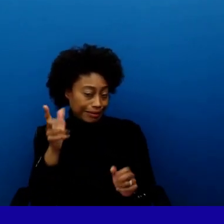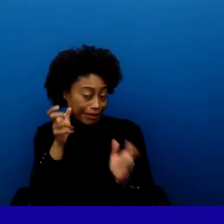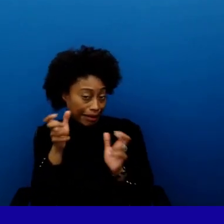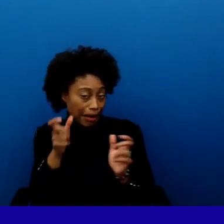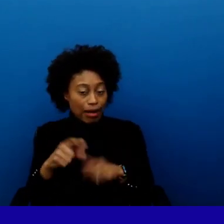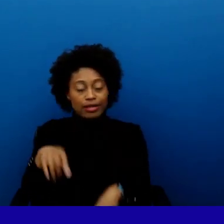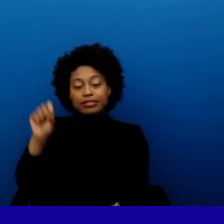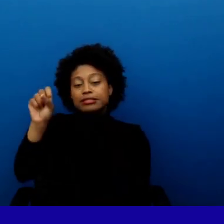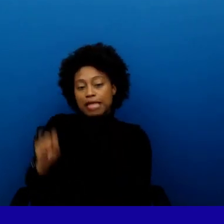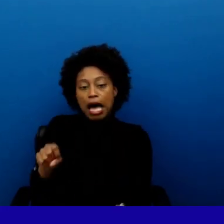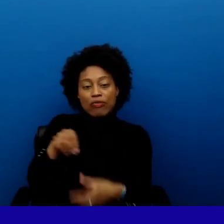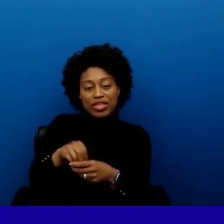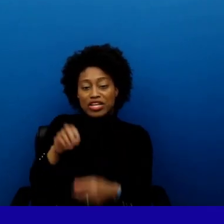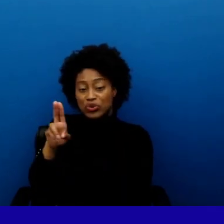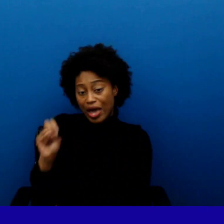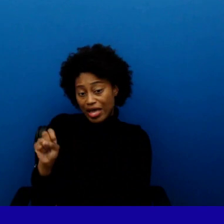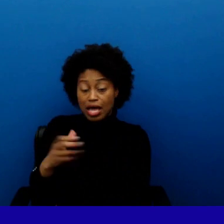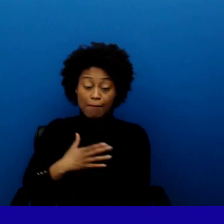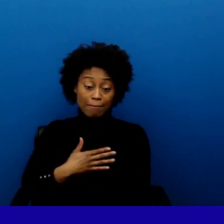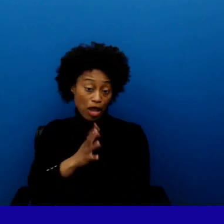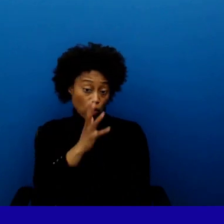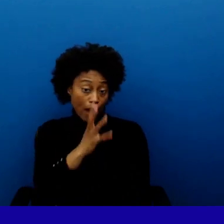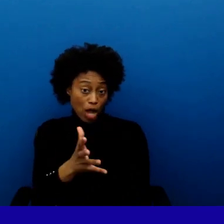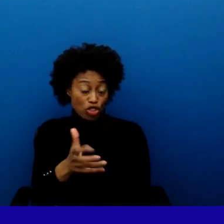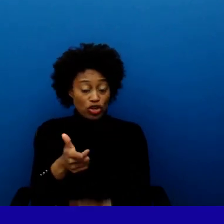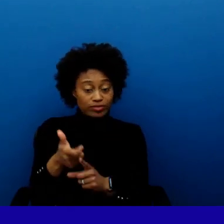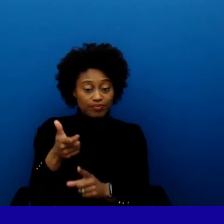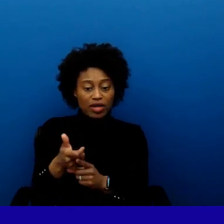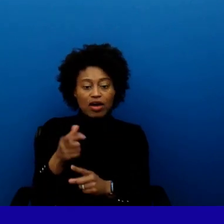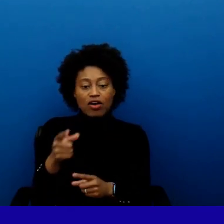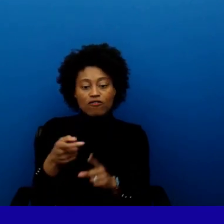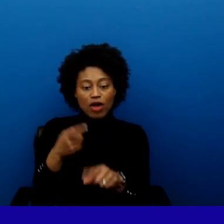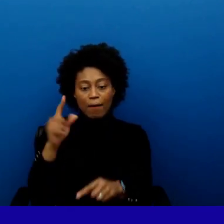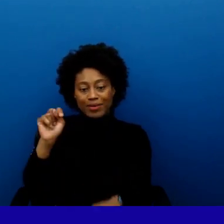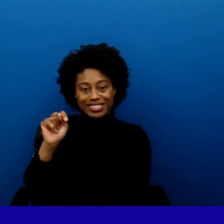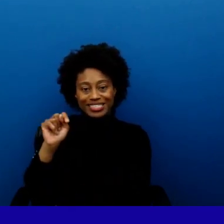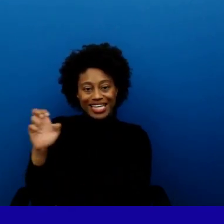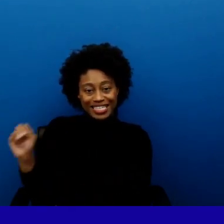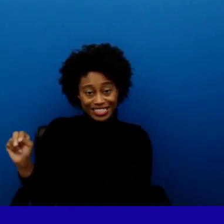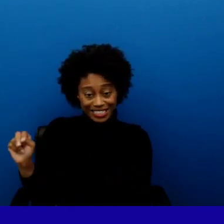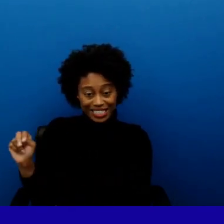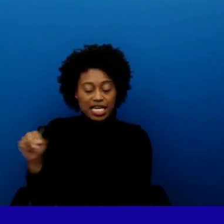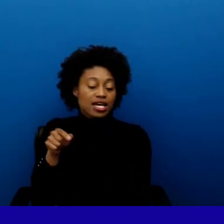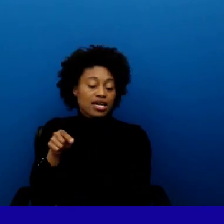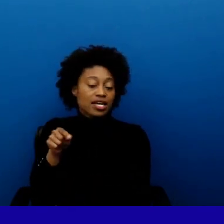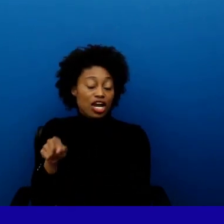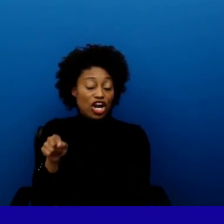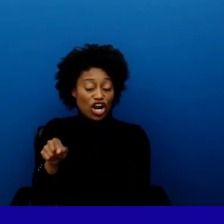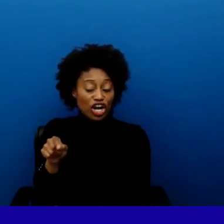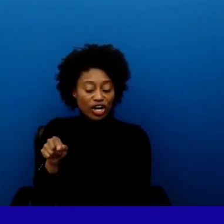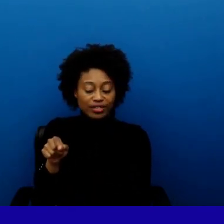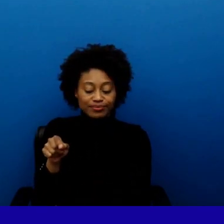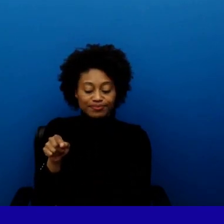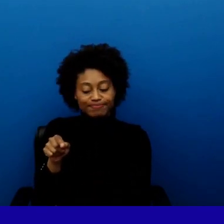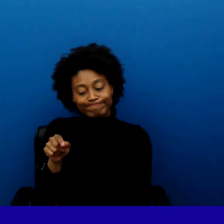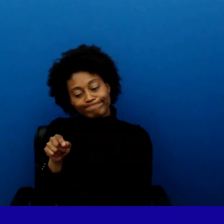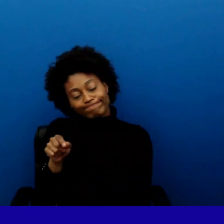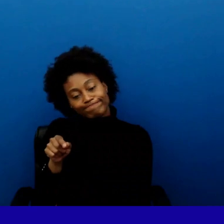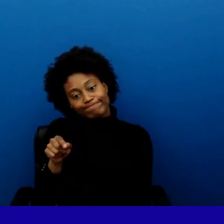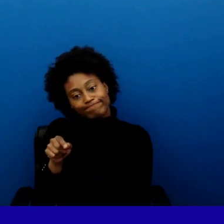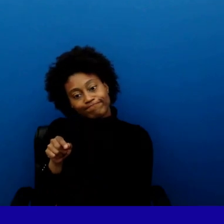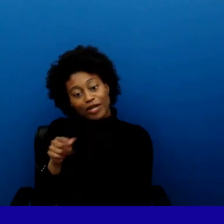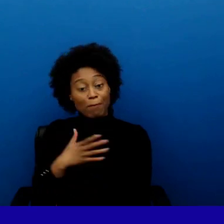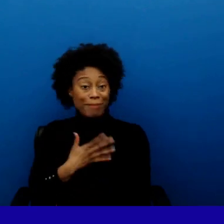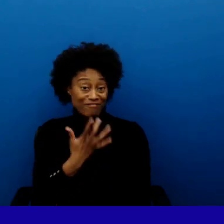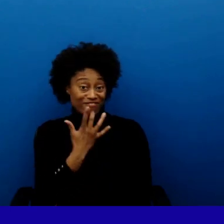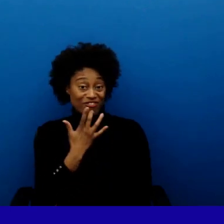And my grandmother was from Tennessee, and her my favorite